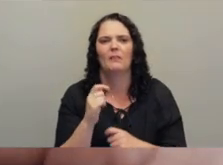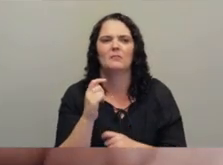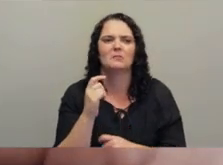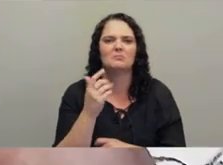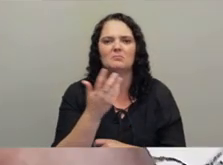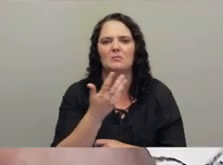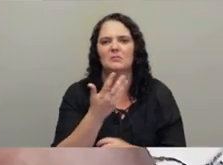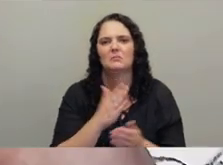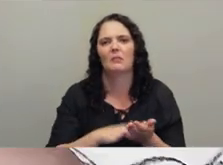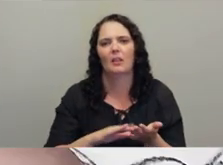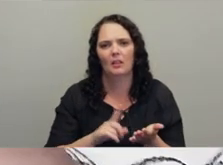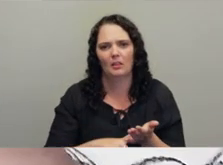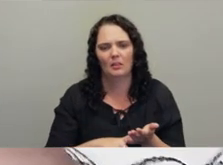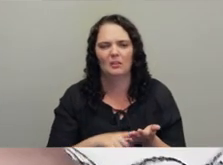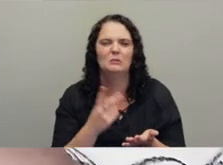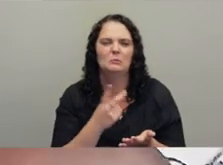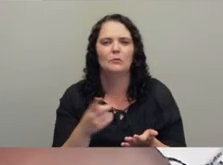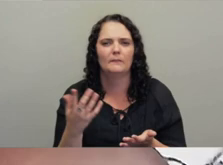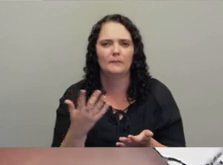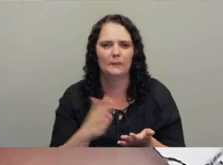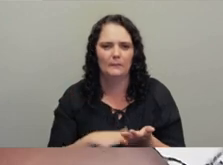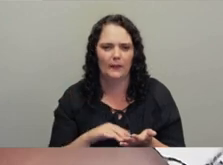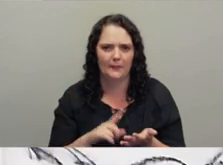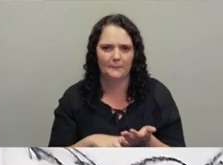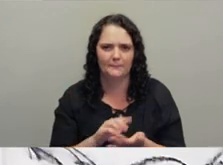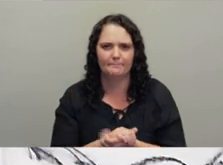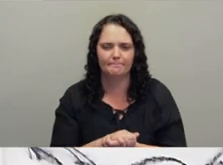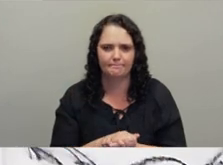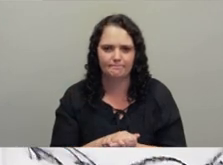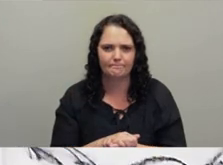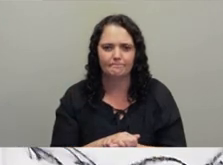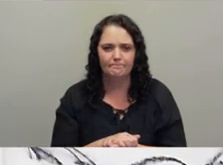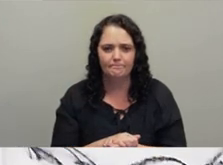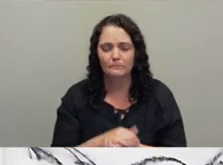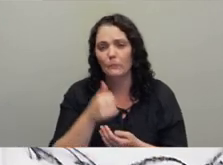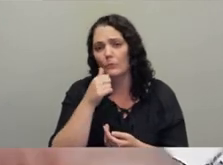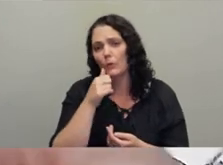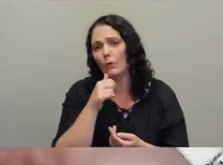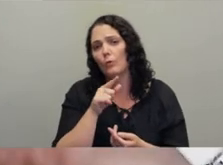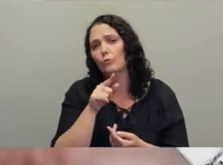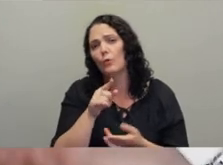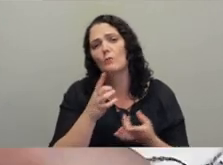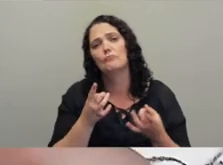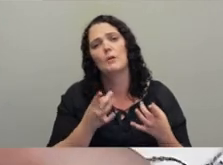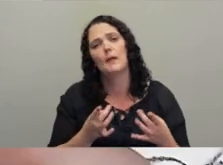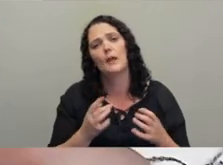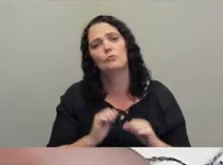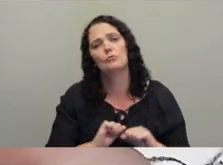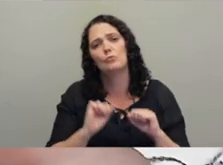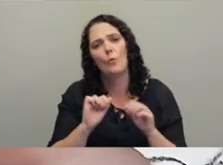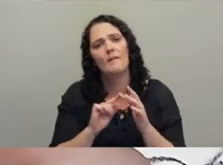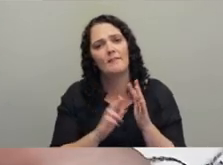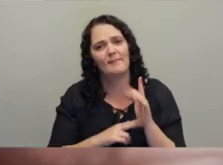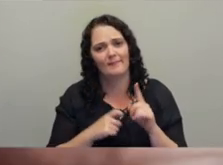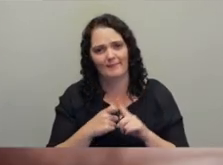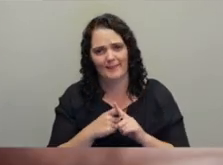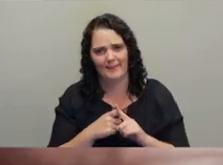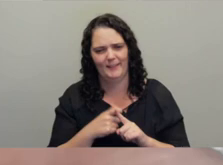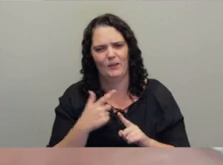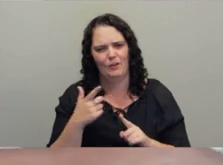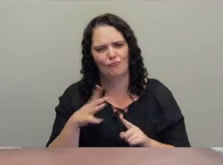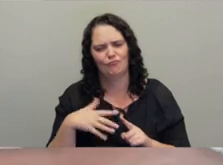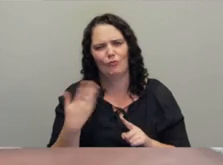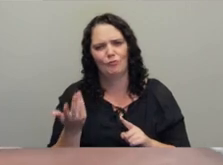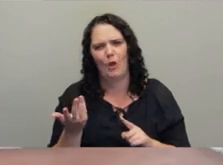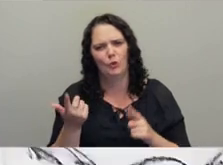tea, oftentimes you are preparing your ink, I should say, is you don't want it to be too watery. You want it to have a little bit of viscosity,